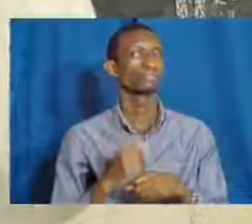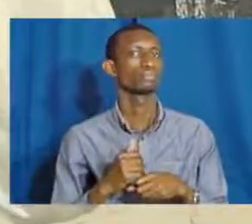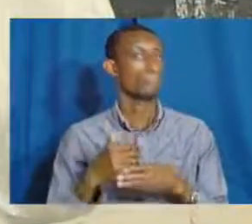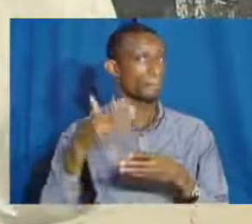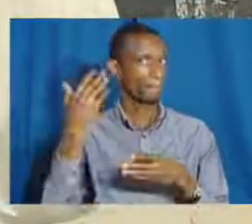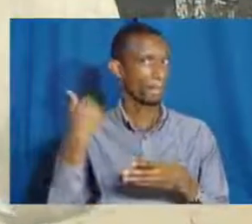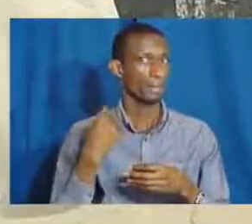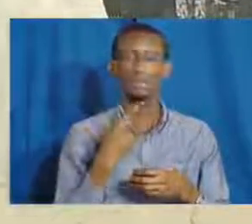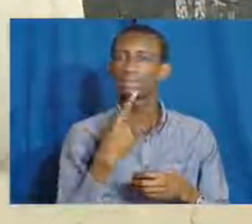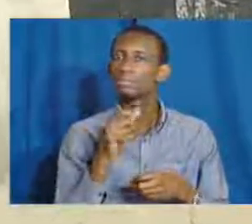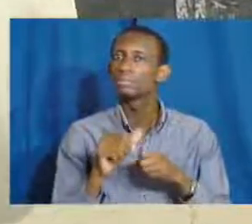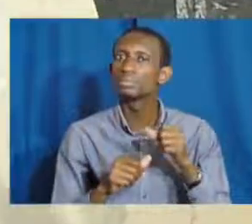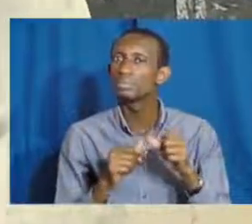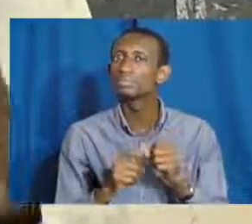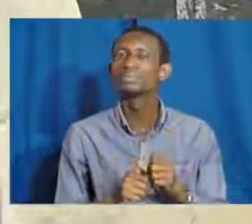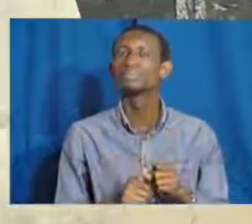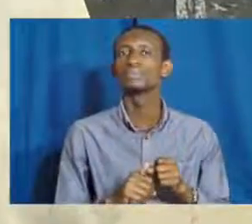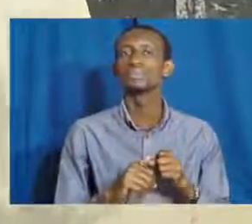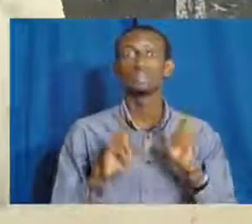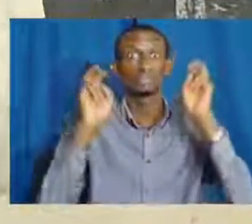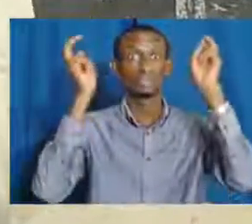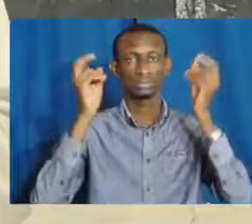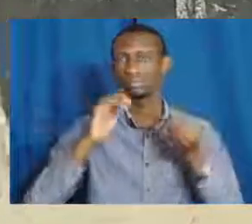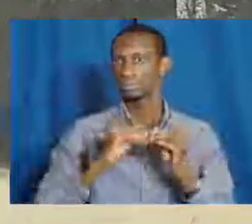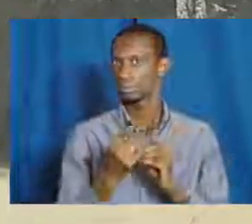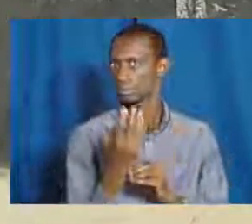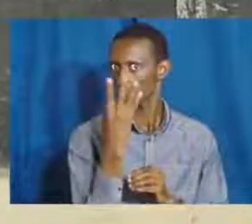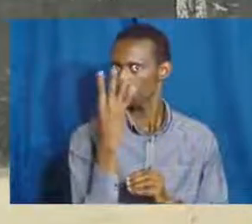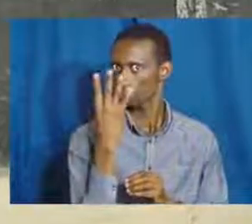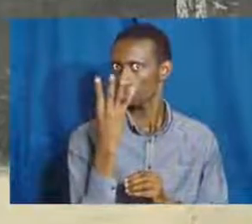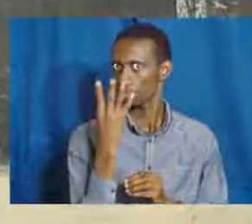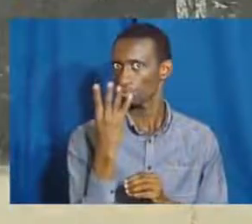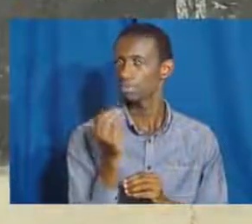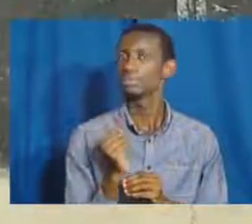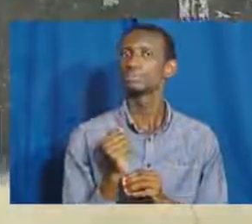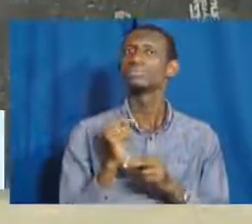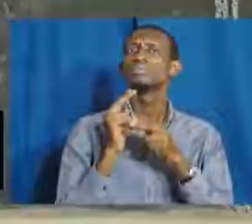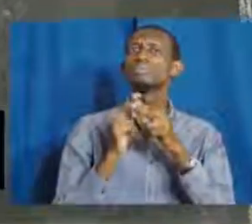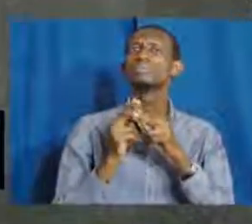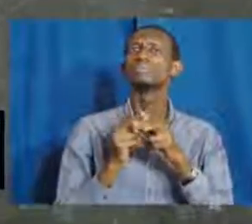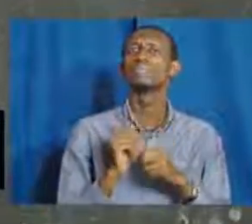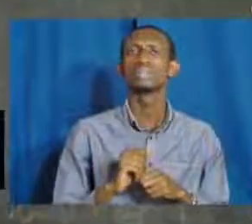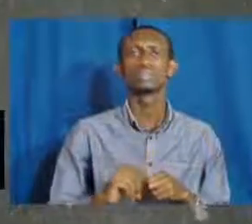about Unit 4, which is about the periodic table.